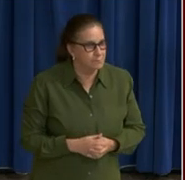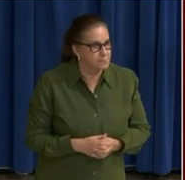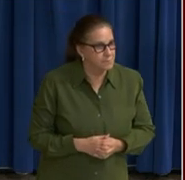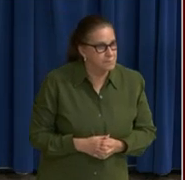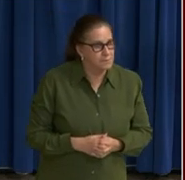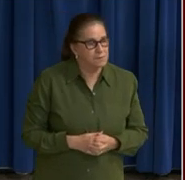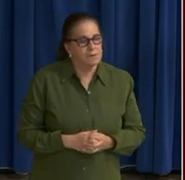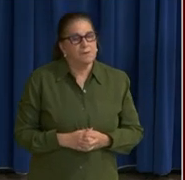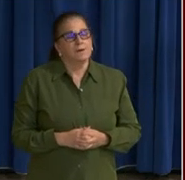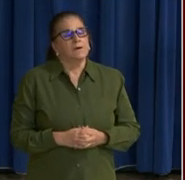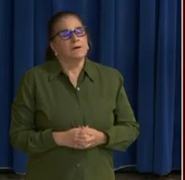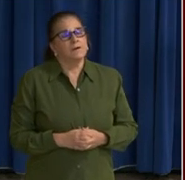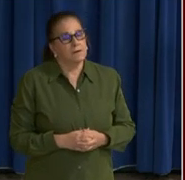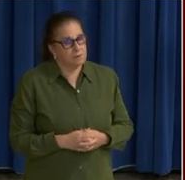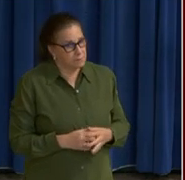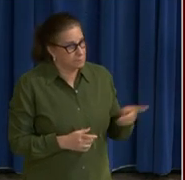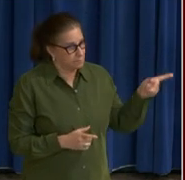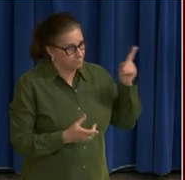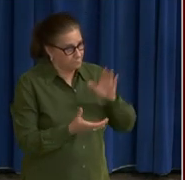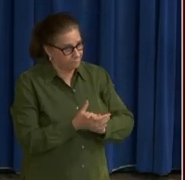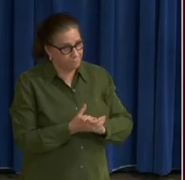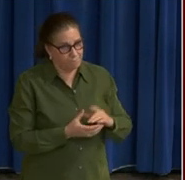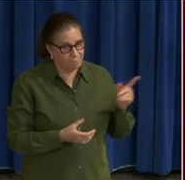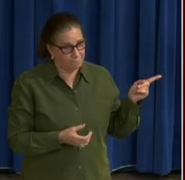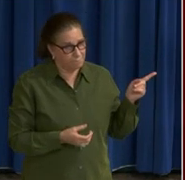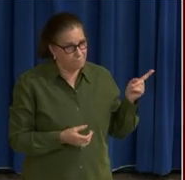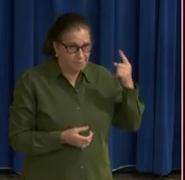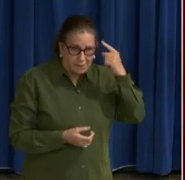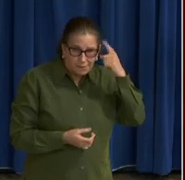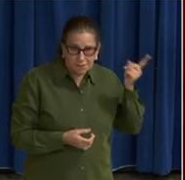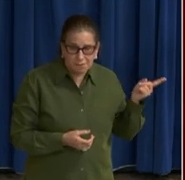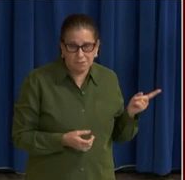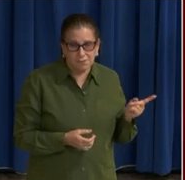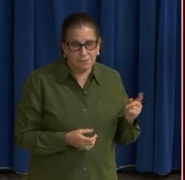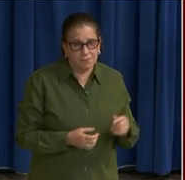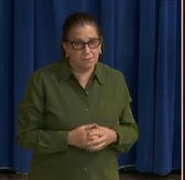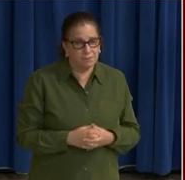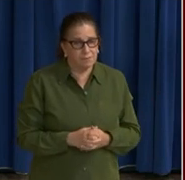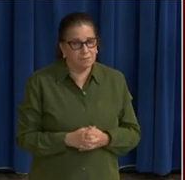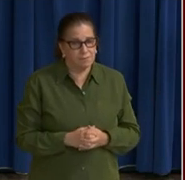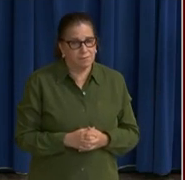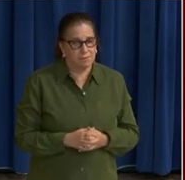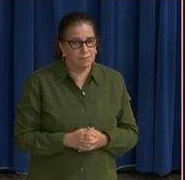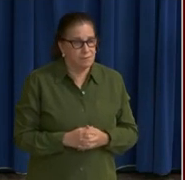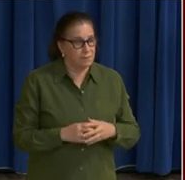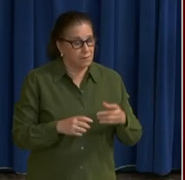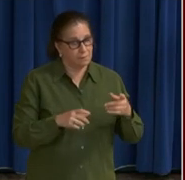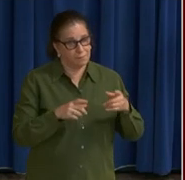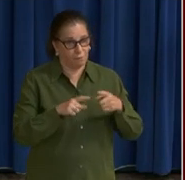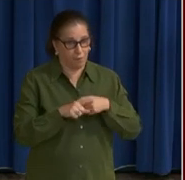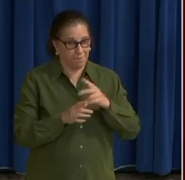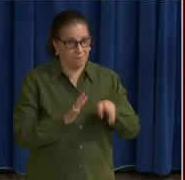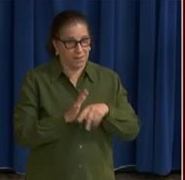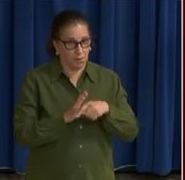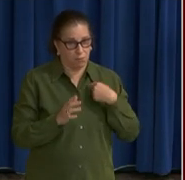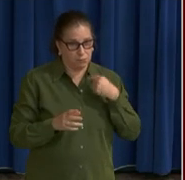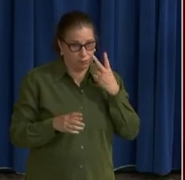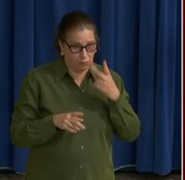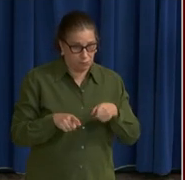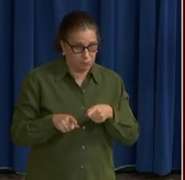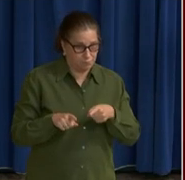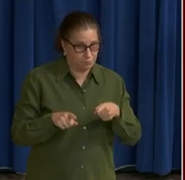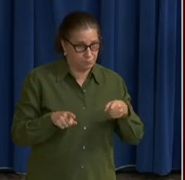so do you believe, I mean, it's probably hard to tell from the video, but do you believe he was in the process of throwing the